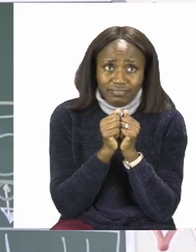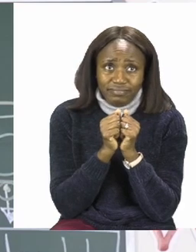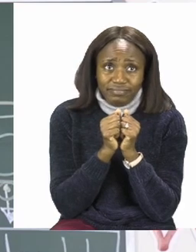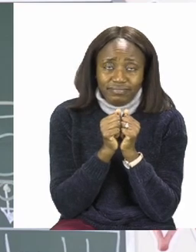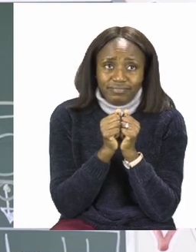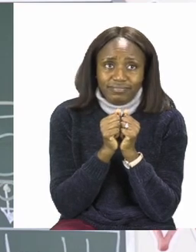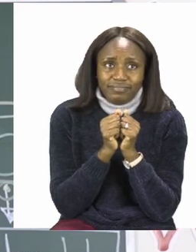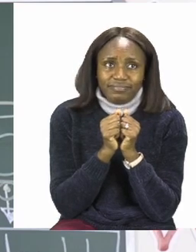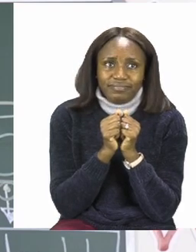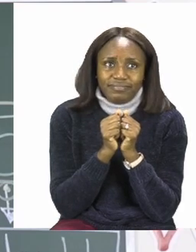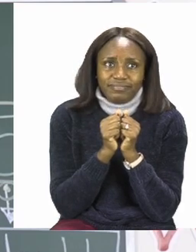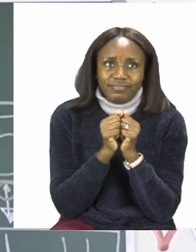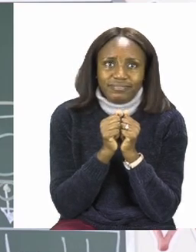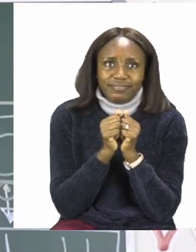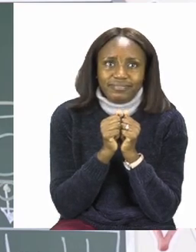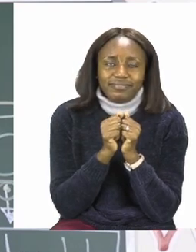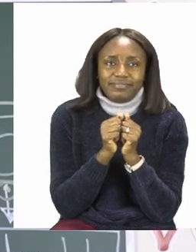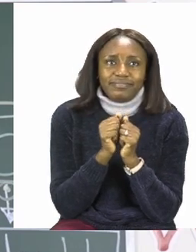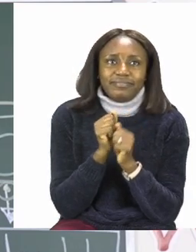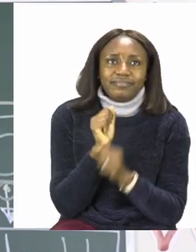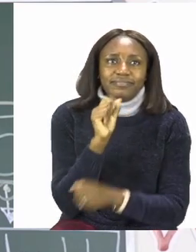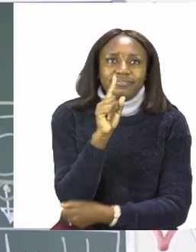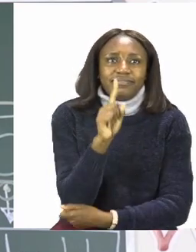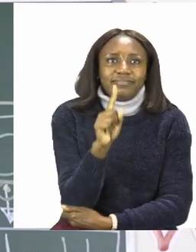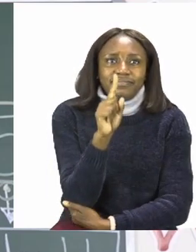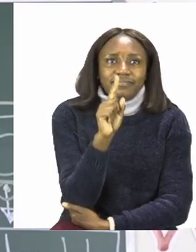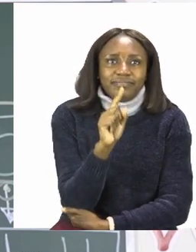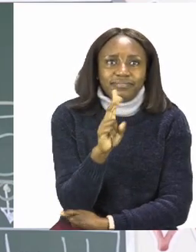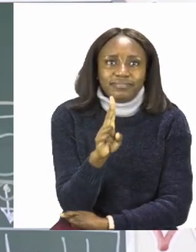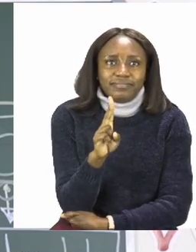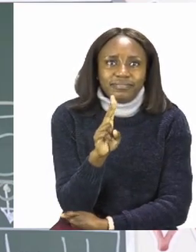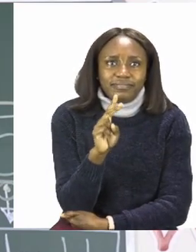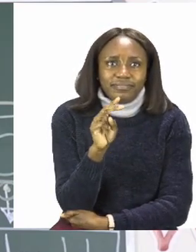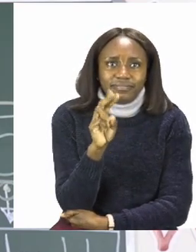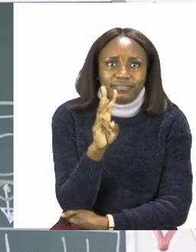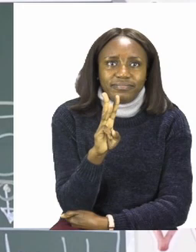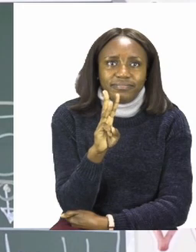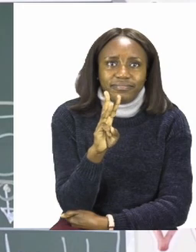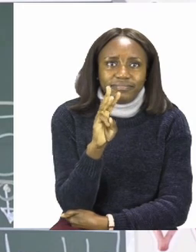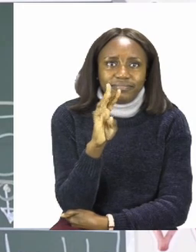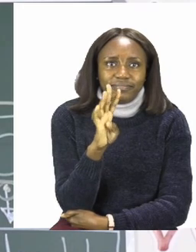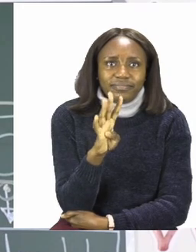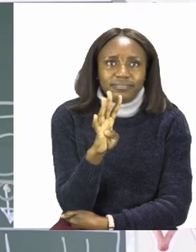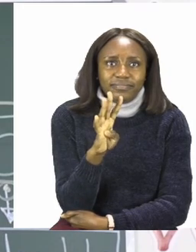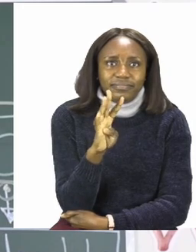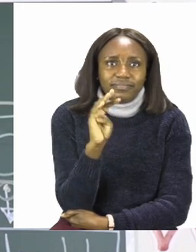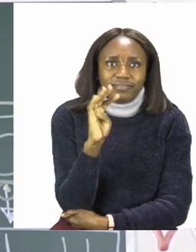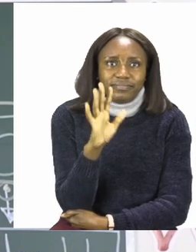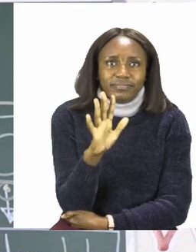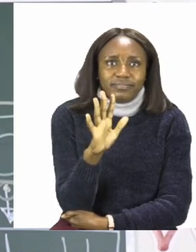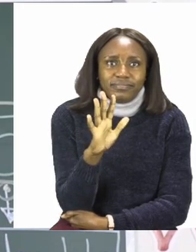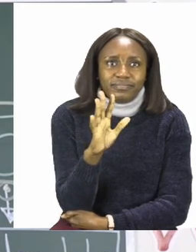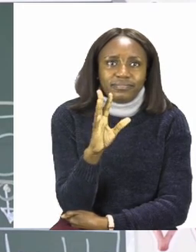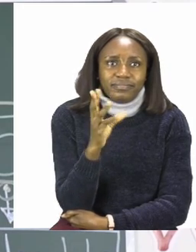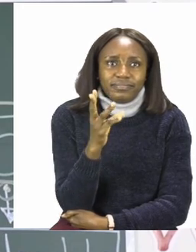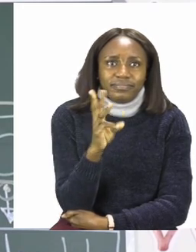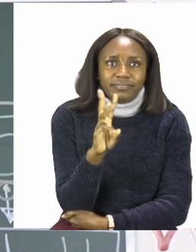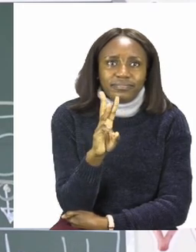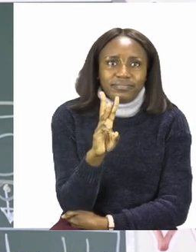counting all of them together. 1, 2, 3, 4,